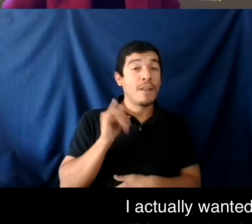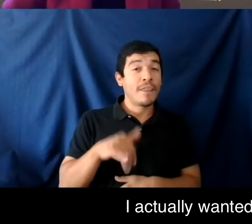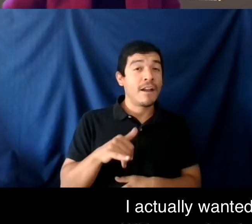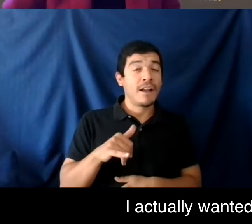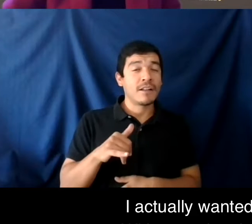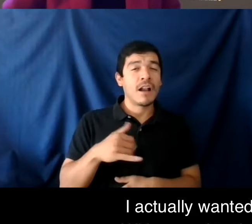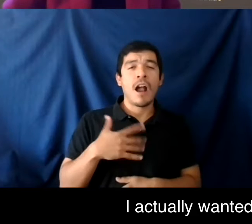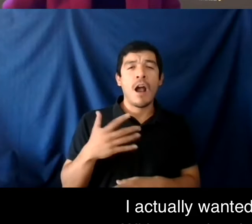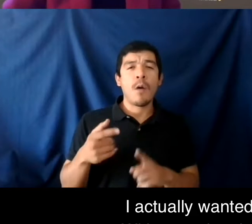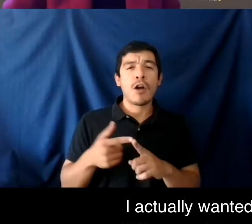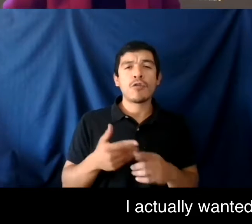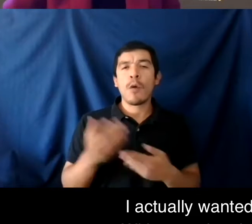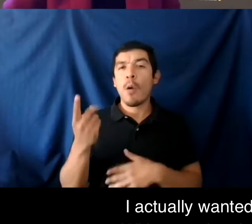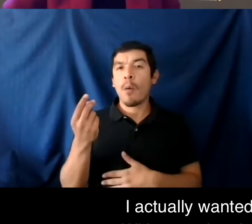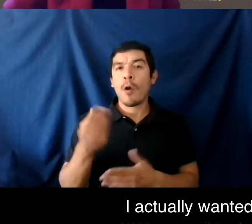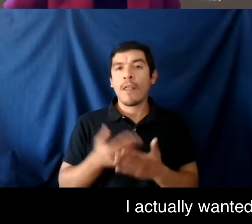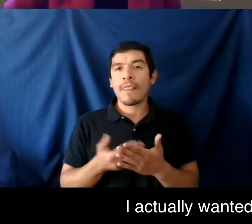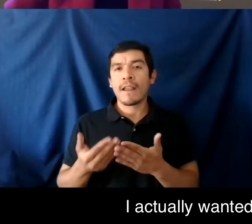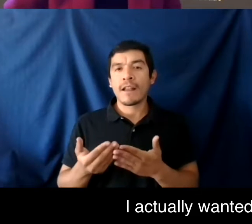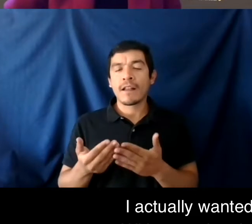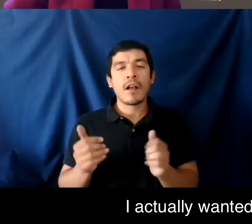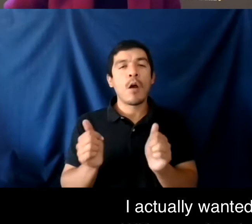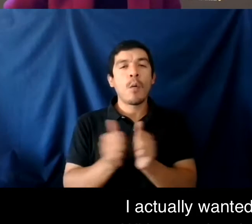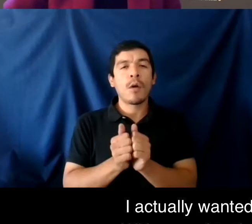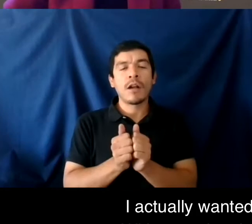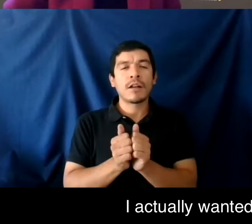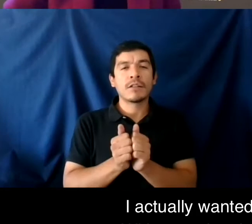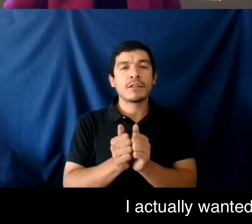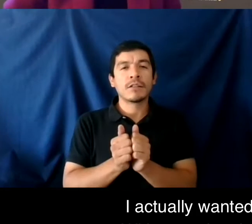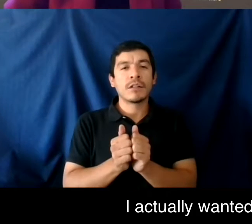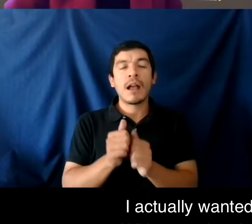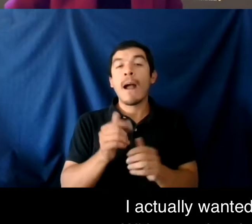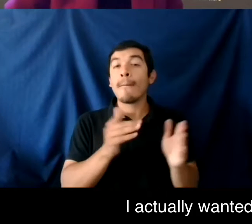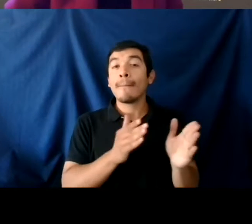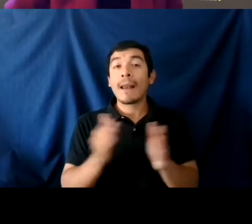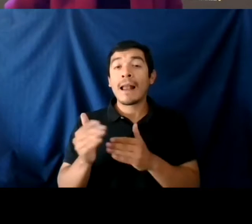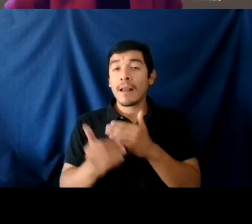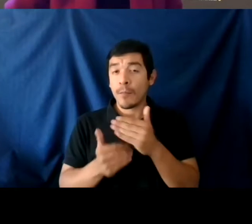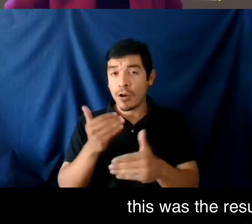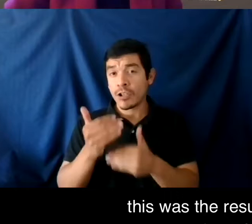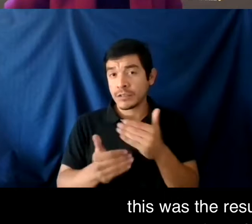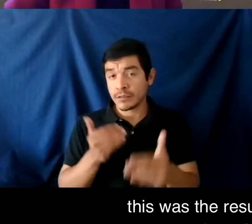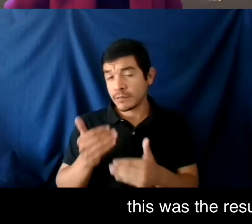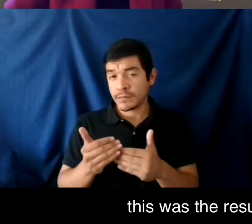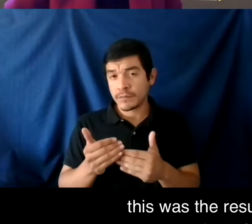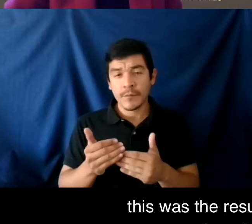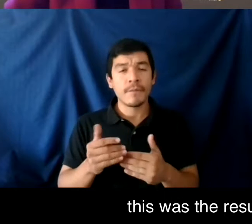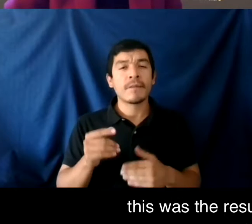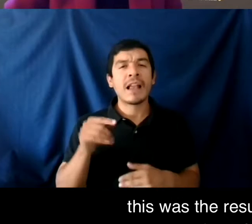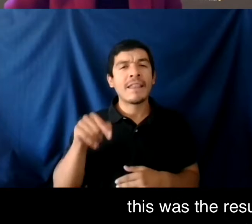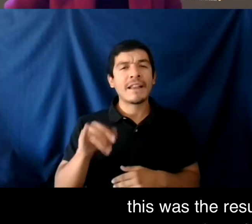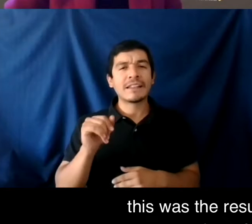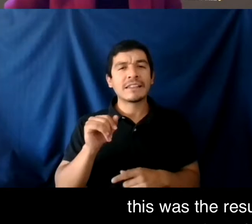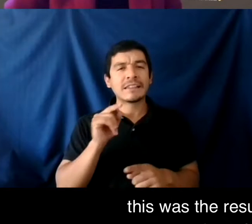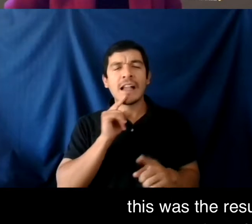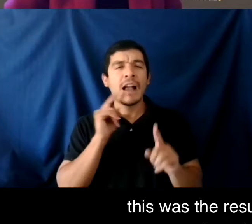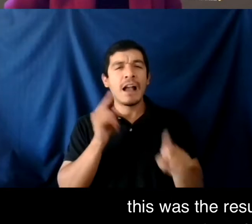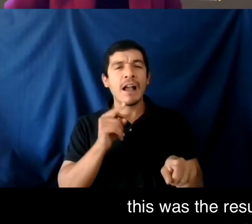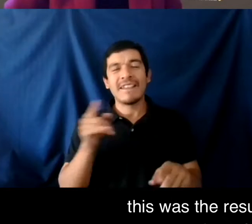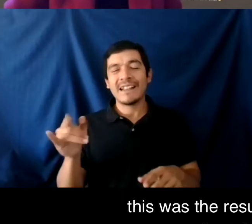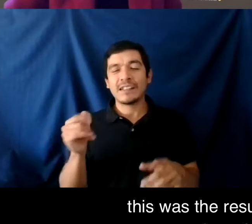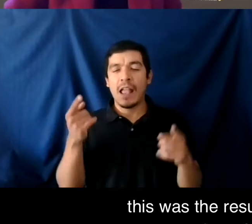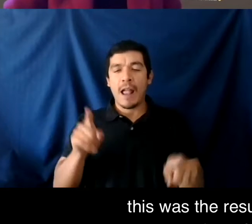actually wanted to bring up one other thing. With regard to the strategic planning process, This was the result of a year's